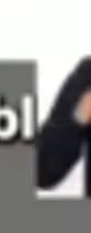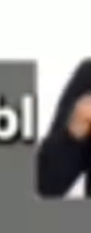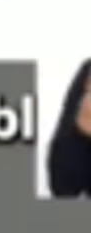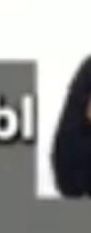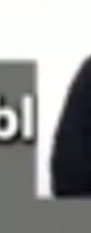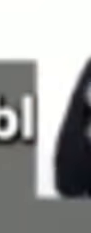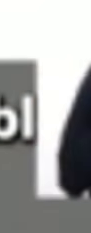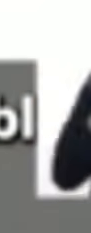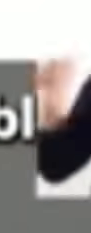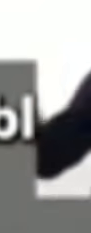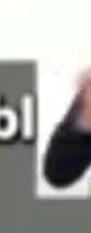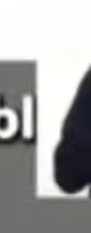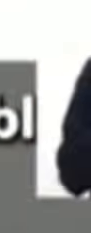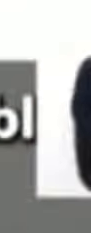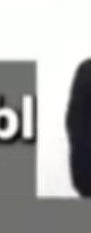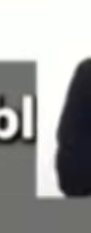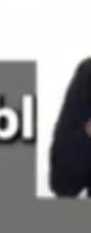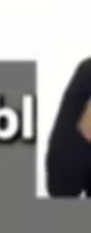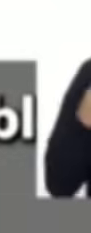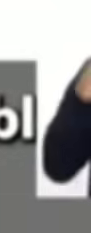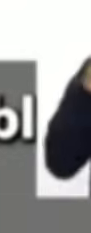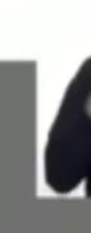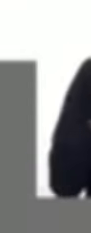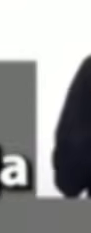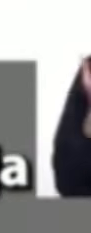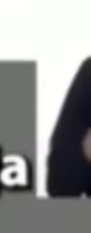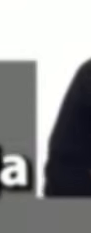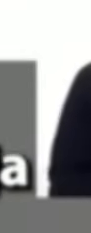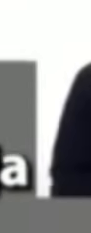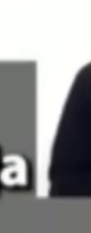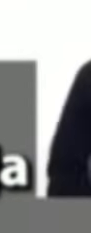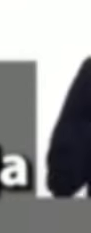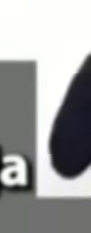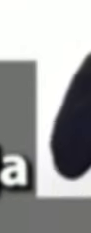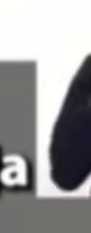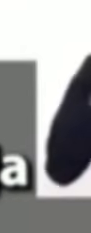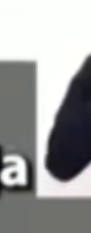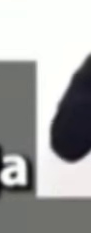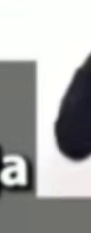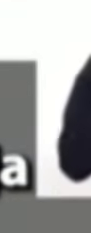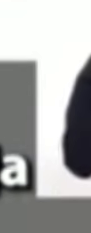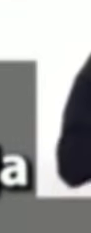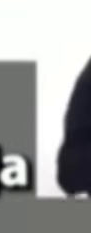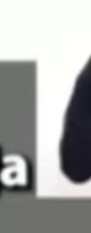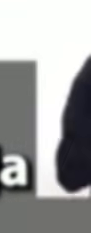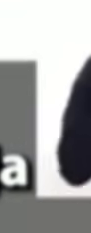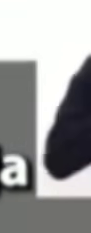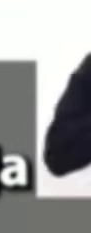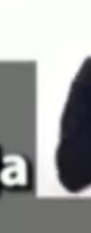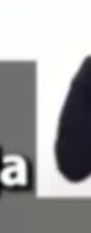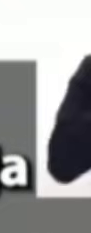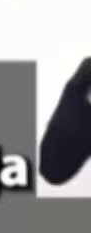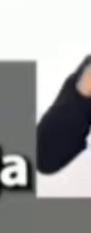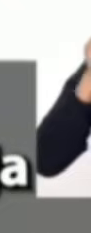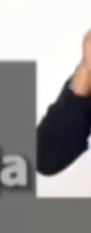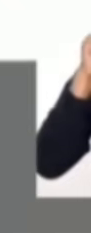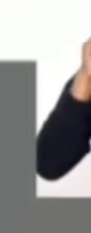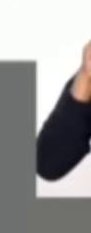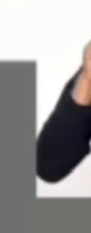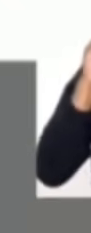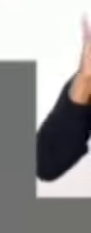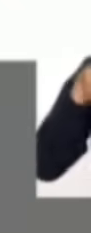distance between our regions often comes to mind. Interestingly, the Peruvian city of